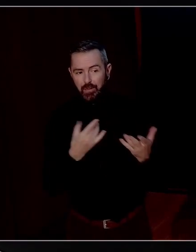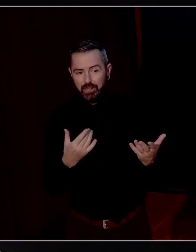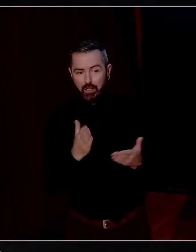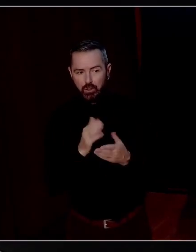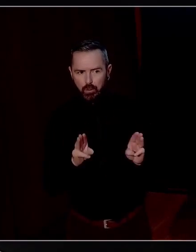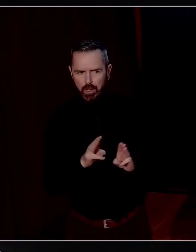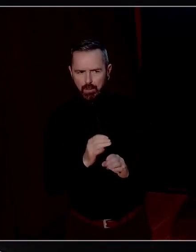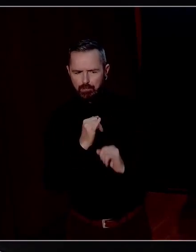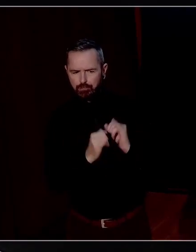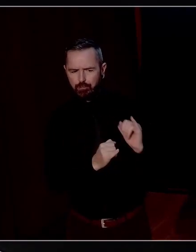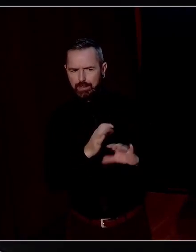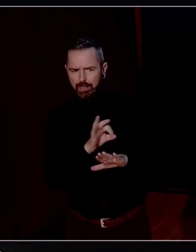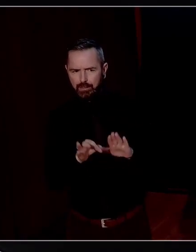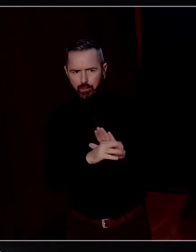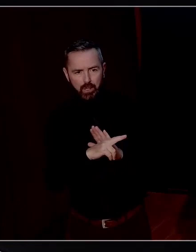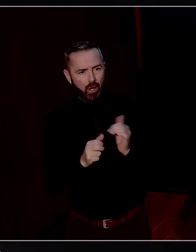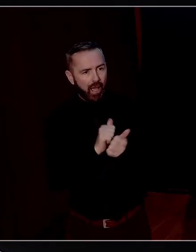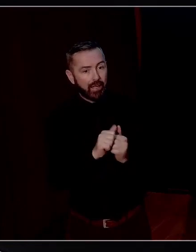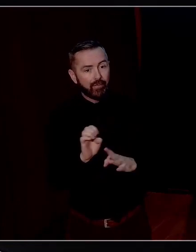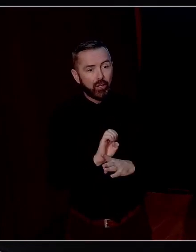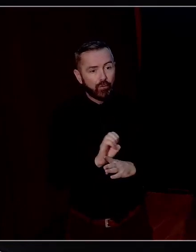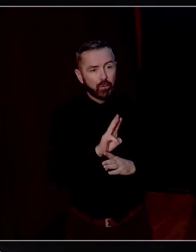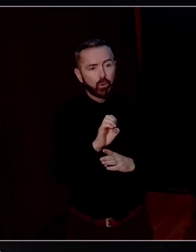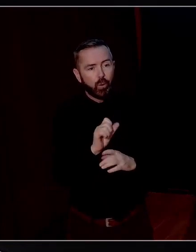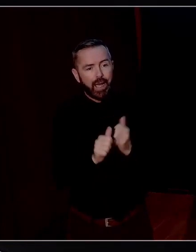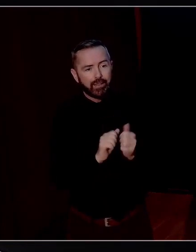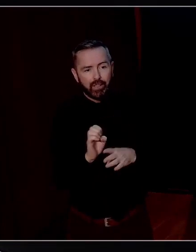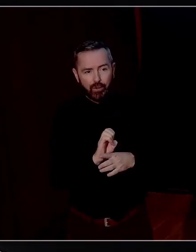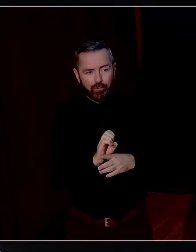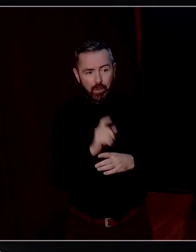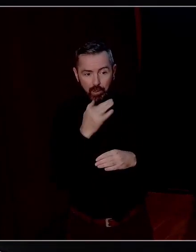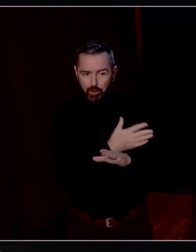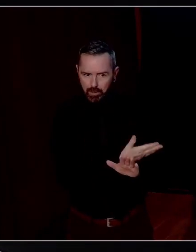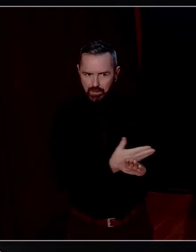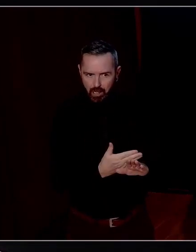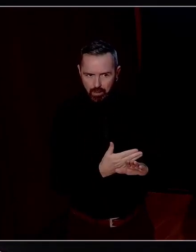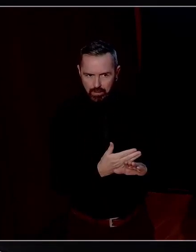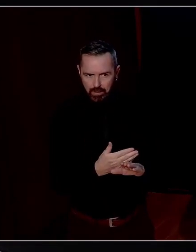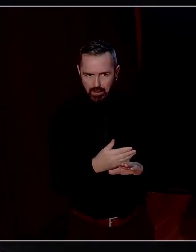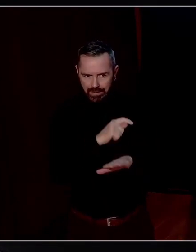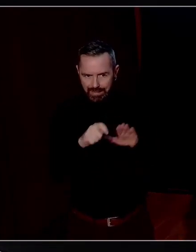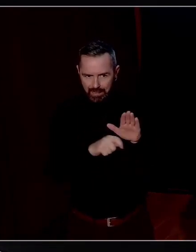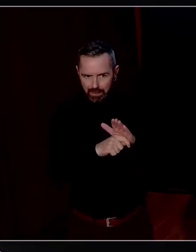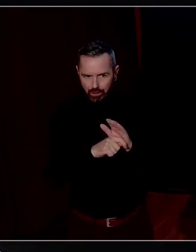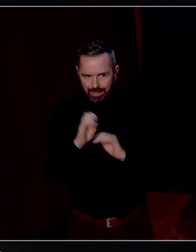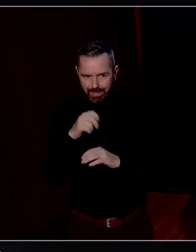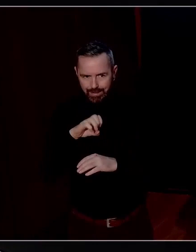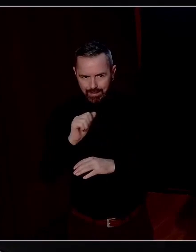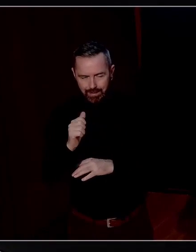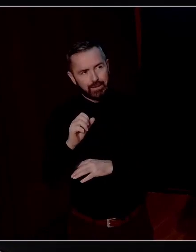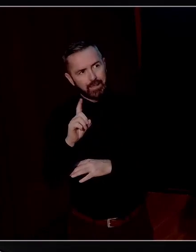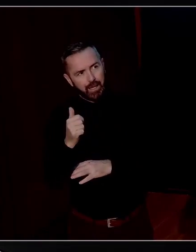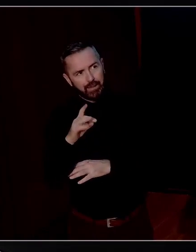the government for not being proactive enough. But from the outset, the decision of then Taoiseach Enda Kenny that events would